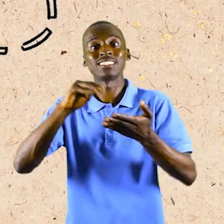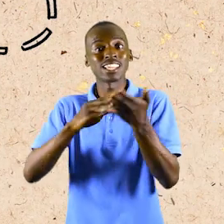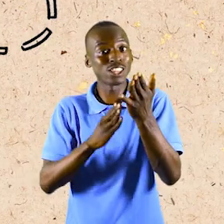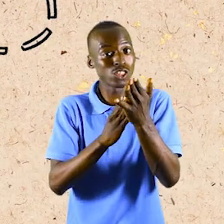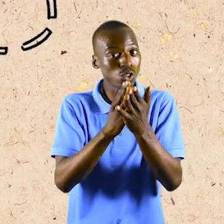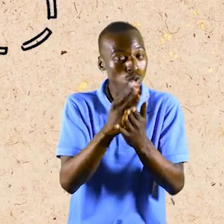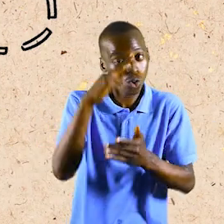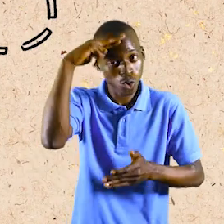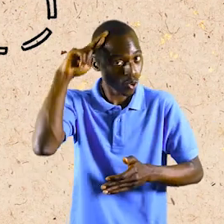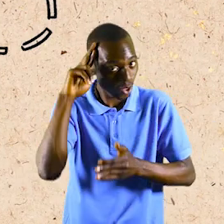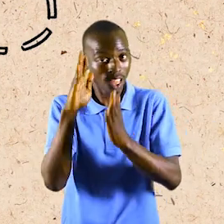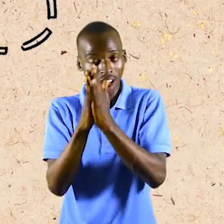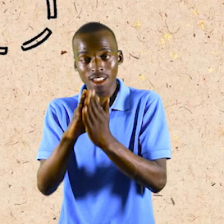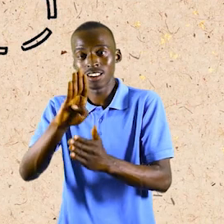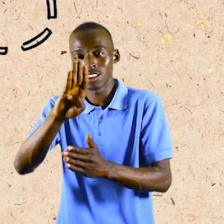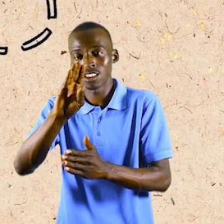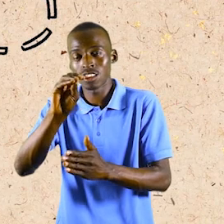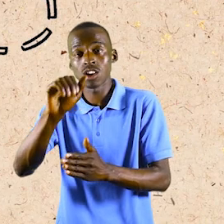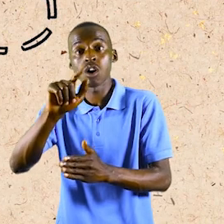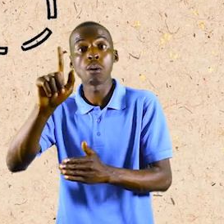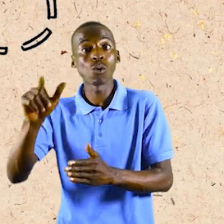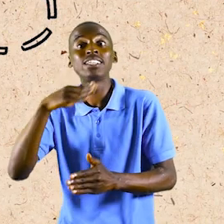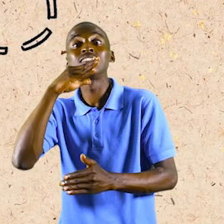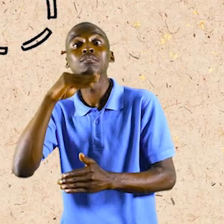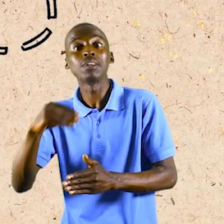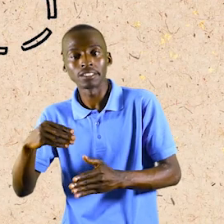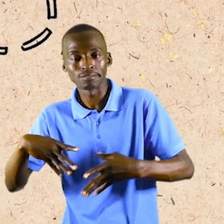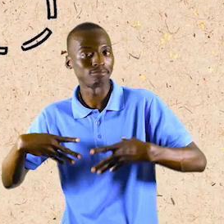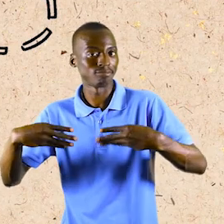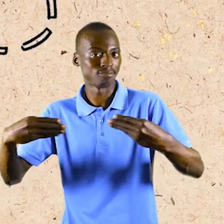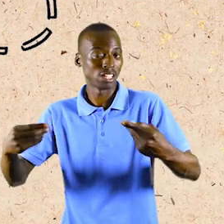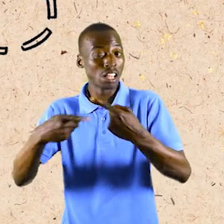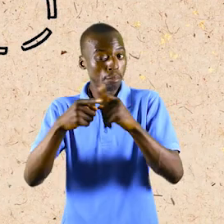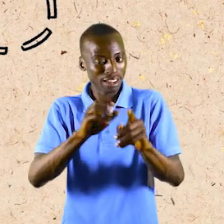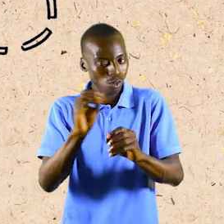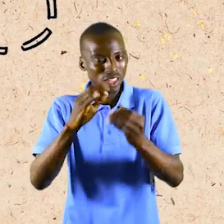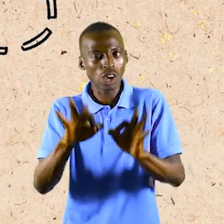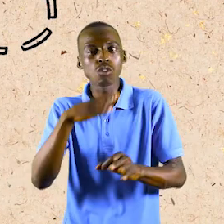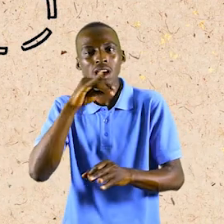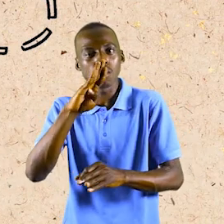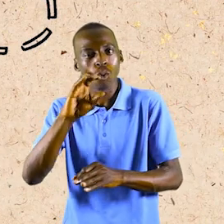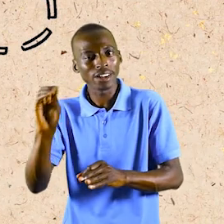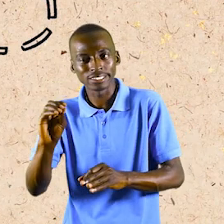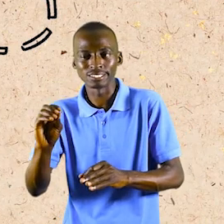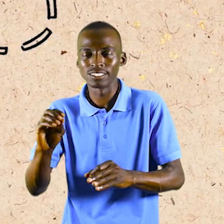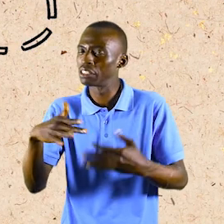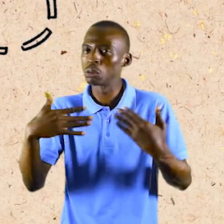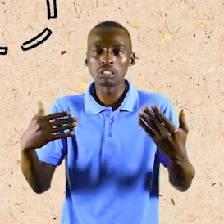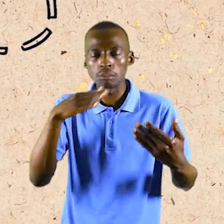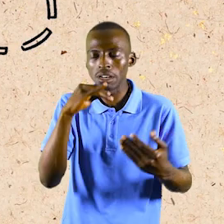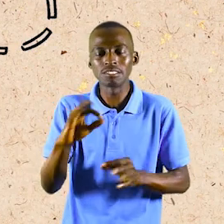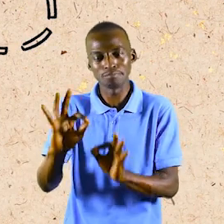through Ruth, through her boldness and loyalty, which brings healing to Naomi's life, but not without Boaz, who's a